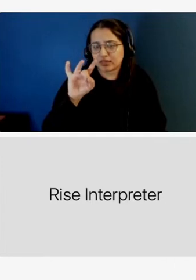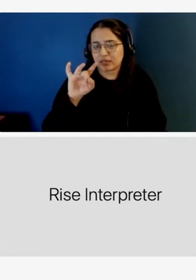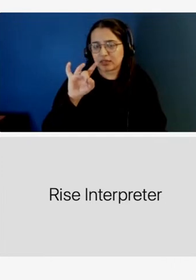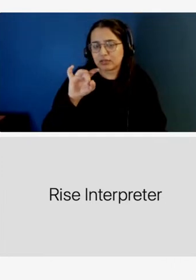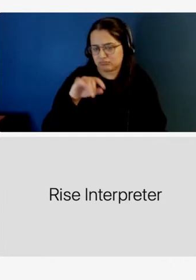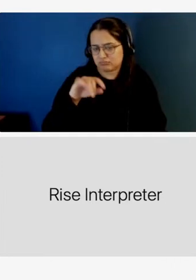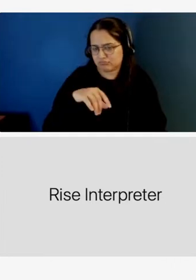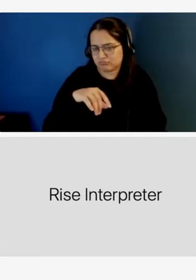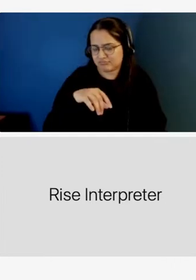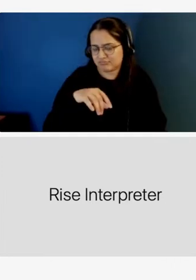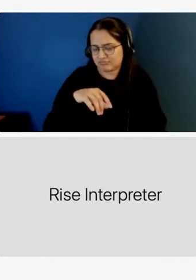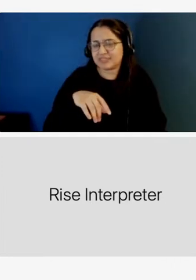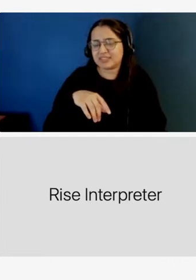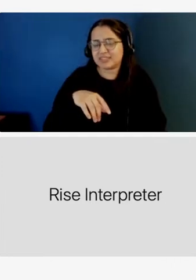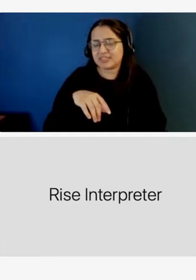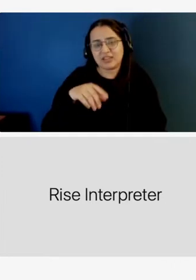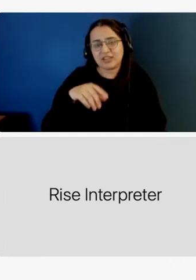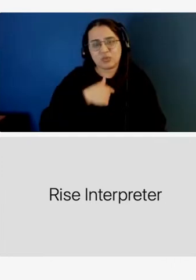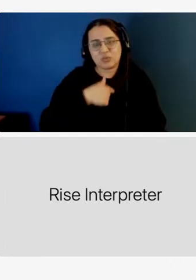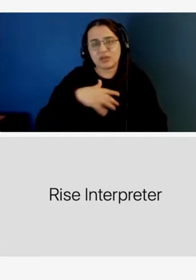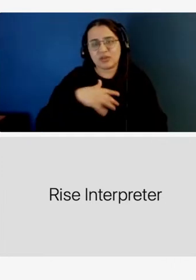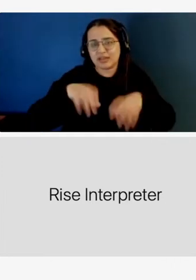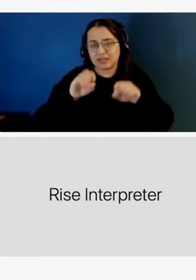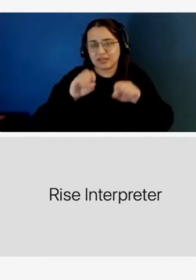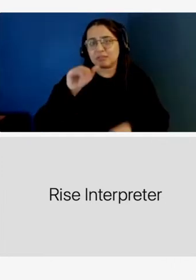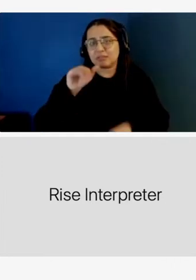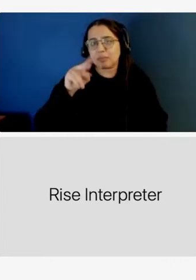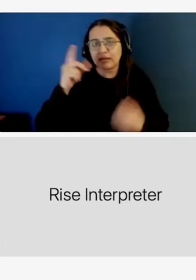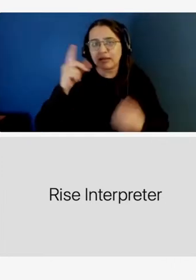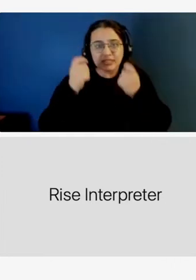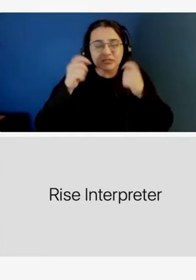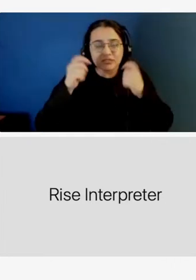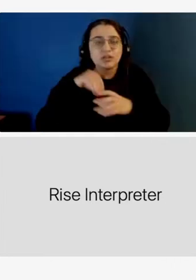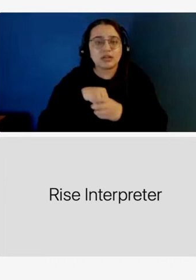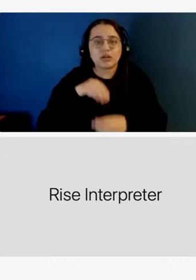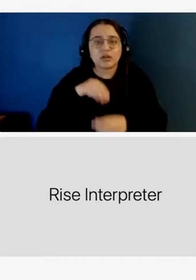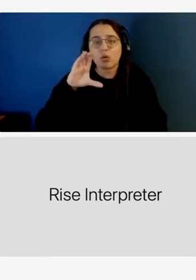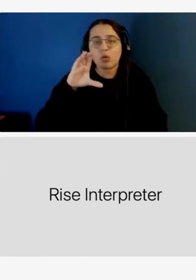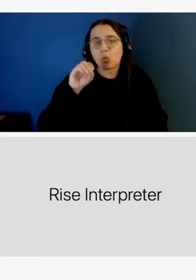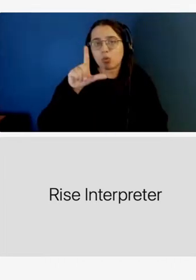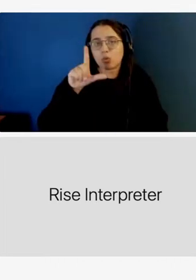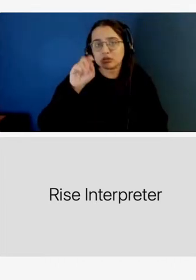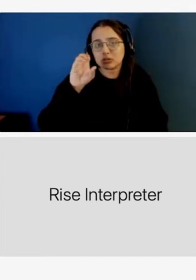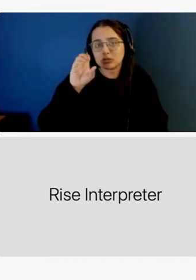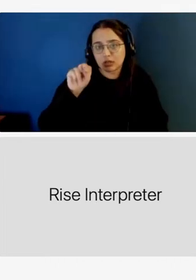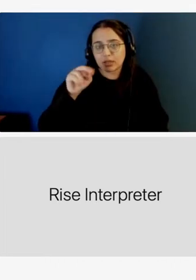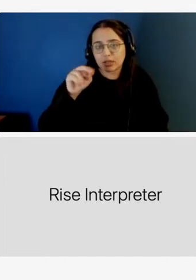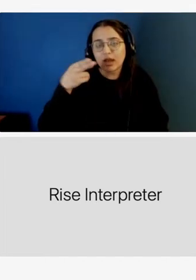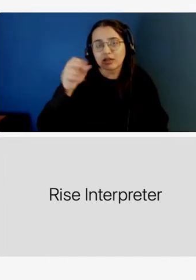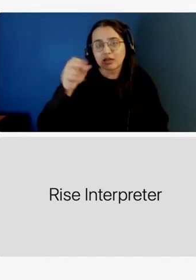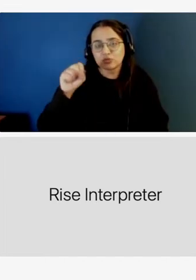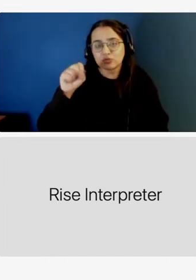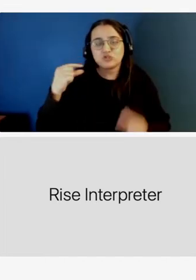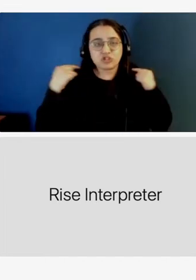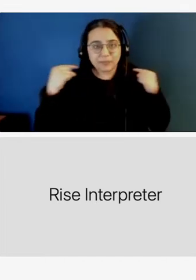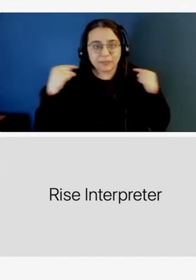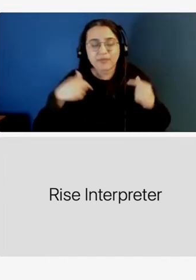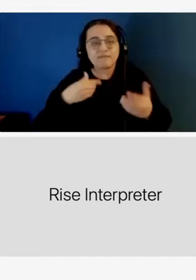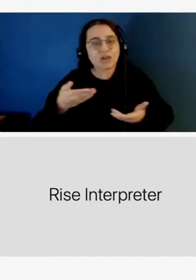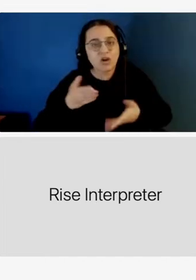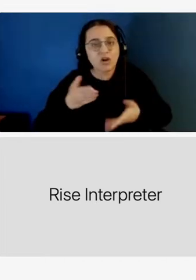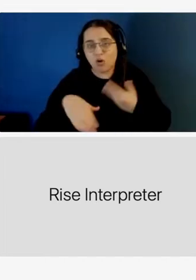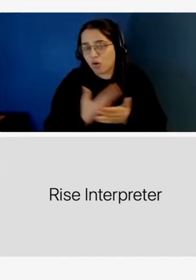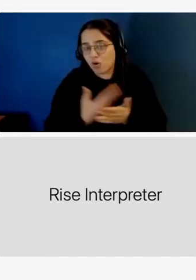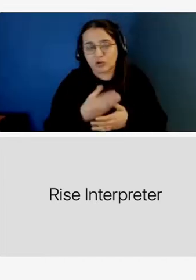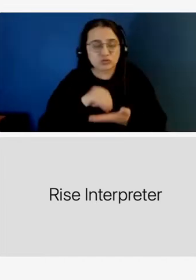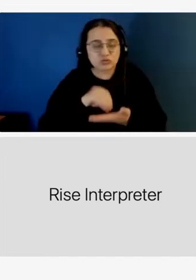Festival at Colton High School gym. So I want to invite all the students, parents, and the community to this really